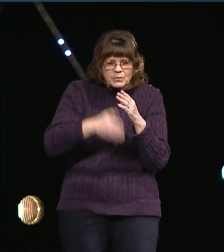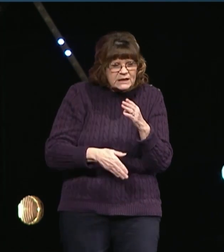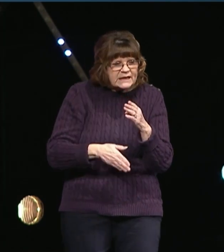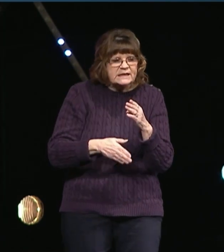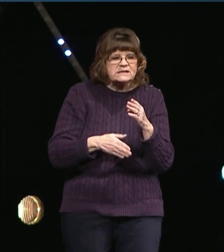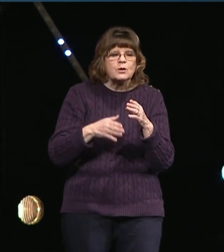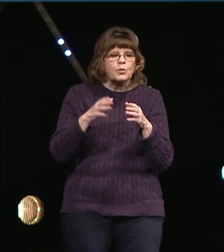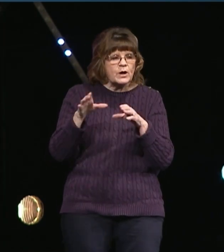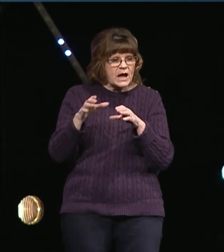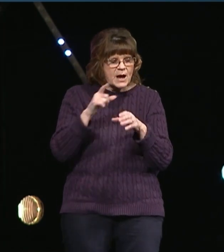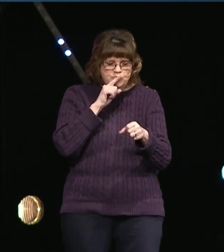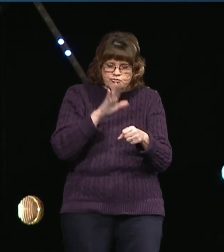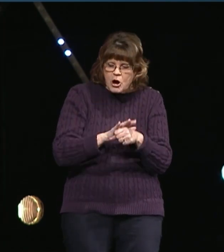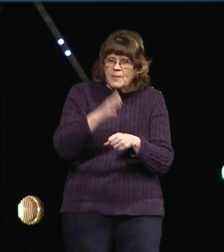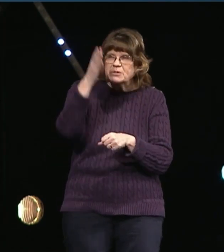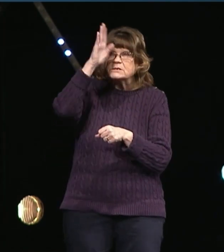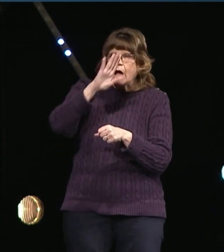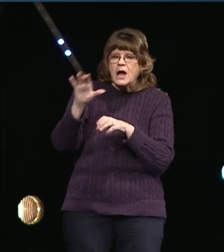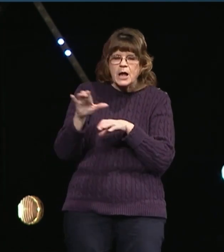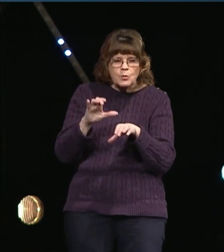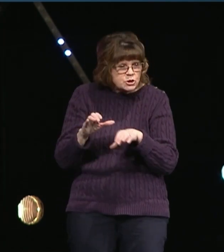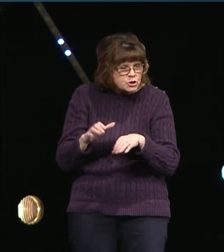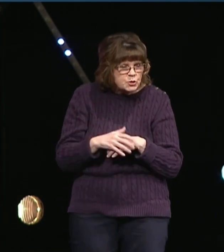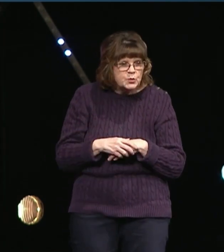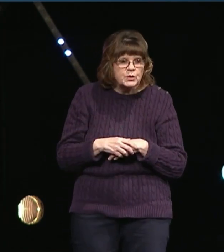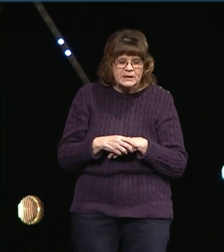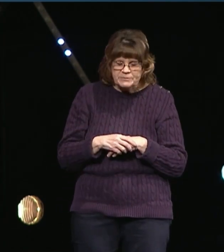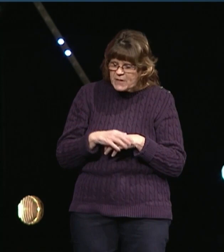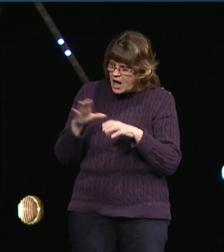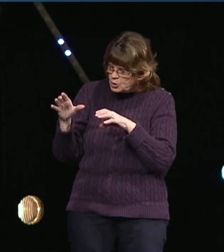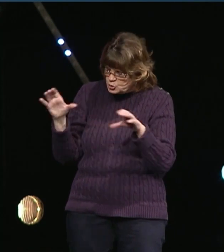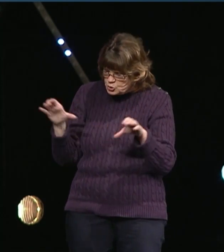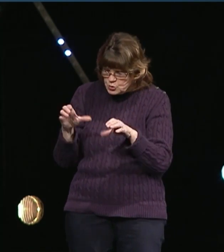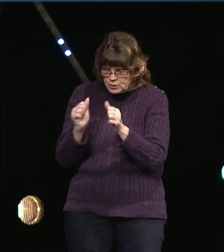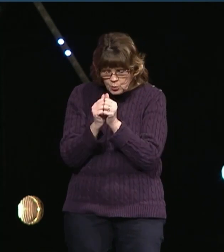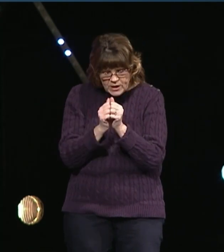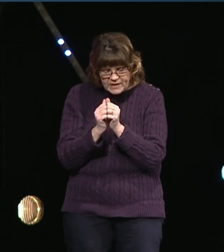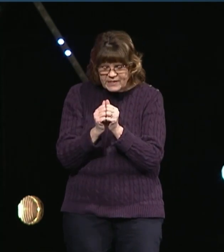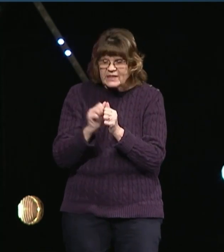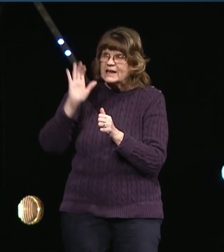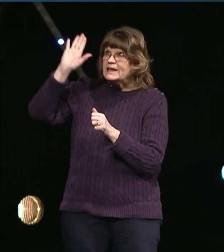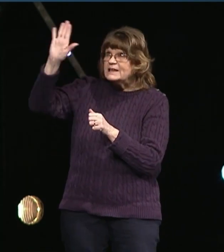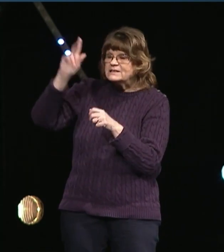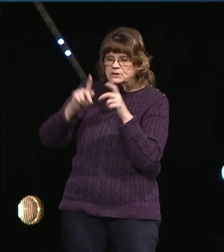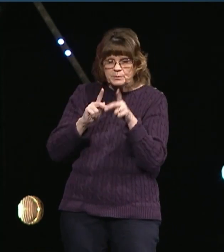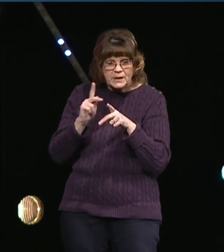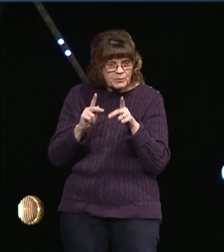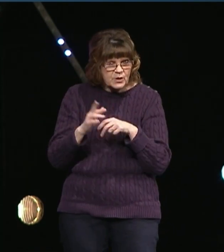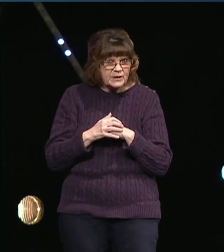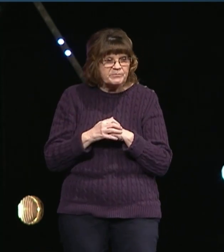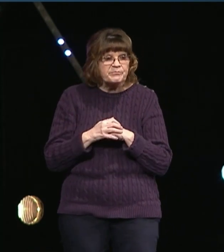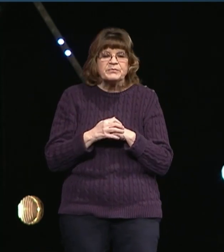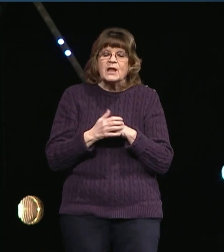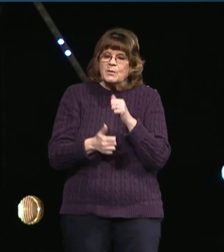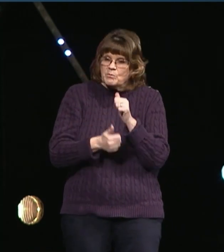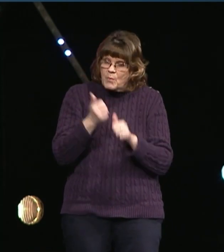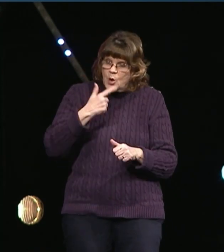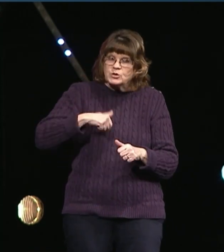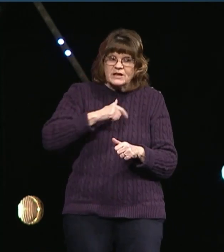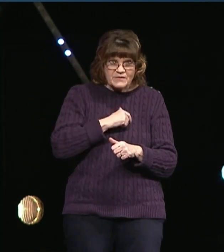I'd do, and I'll do it together with his people." I think most of us are here because Dennis included